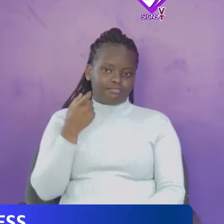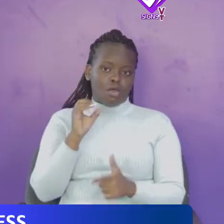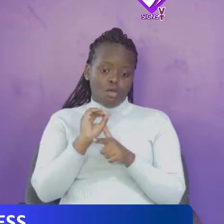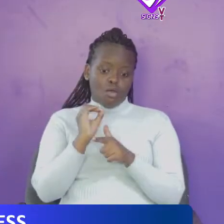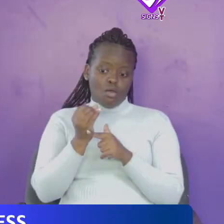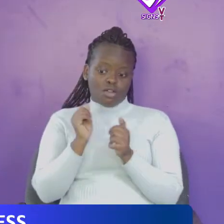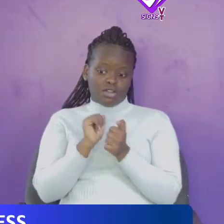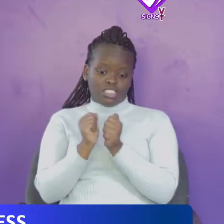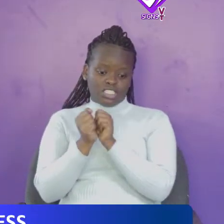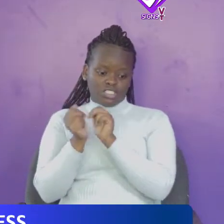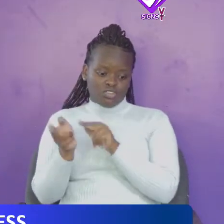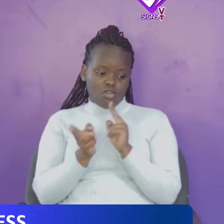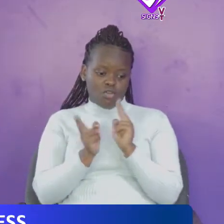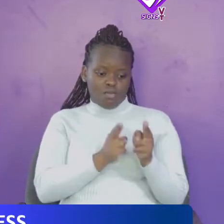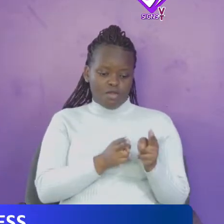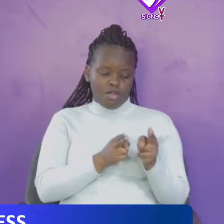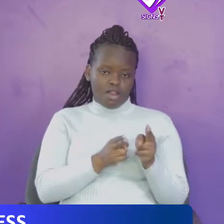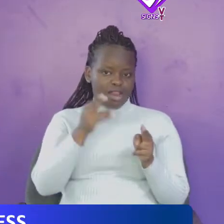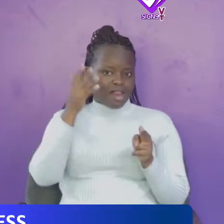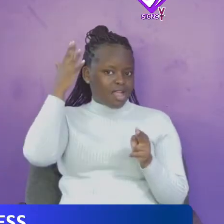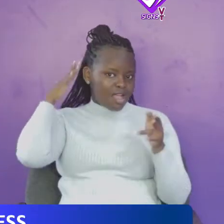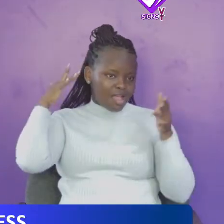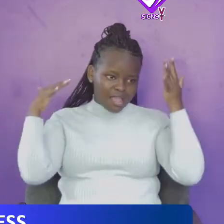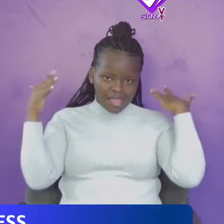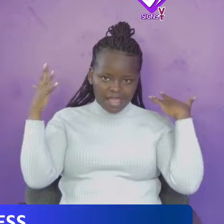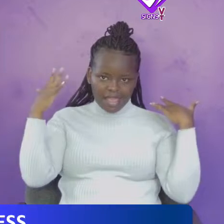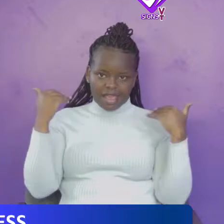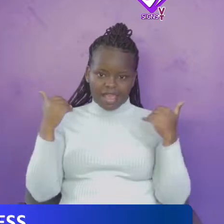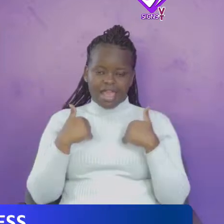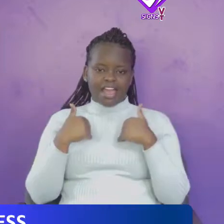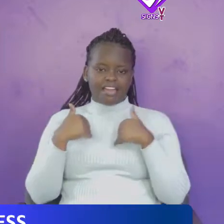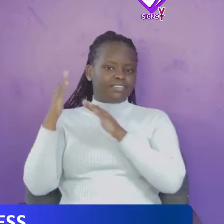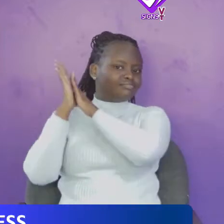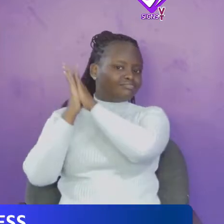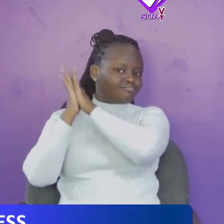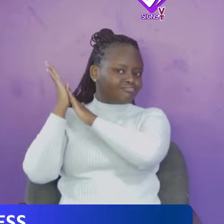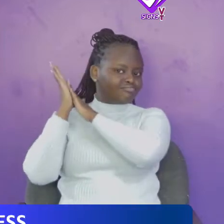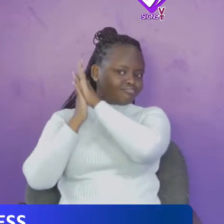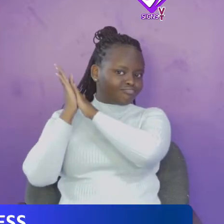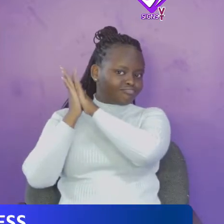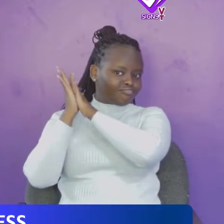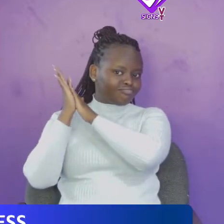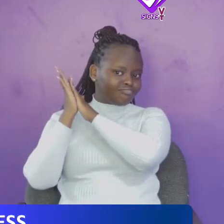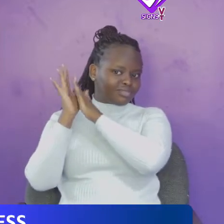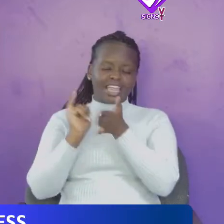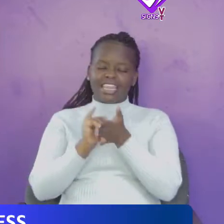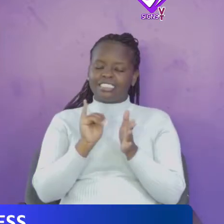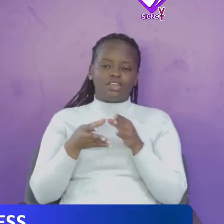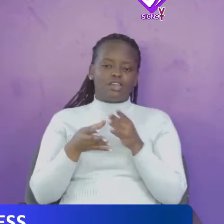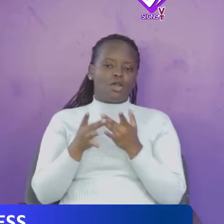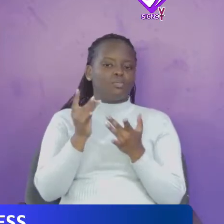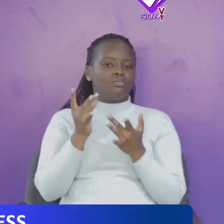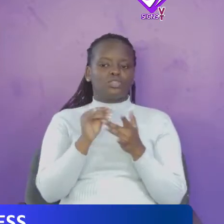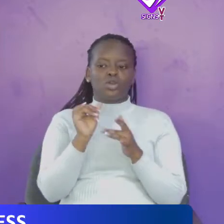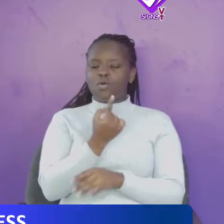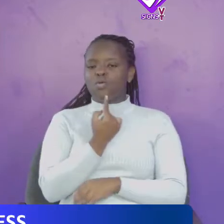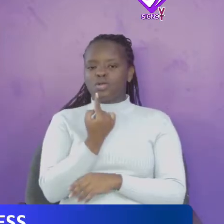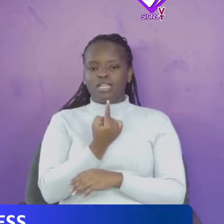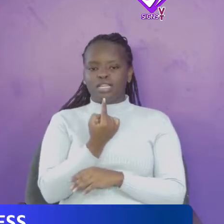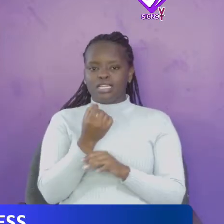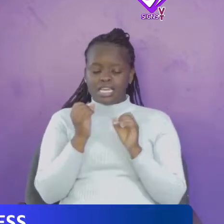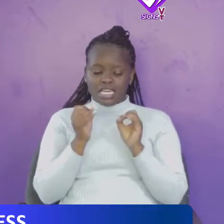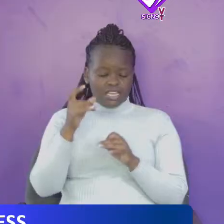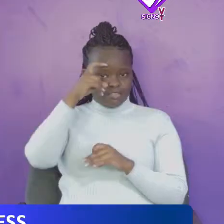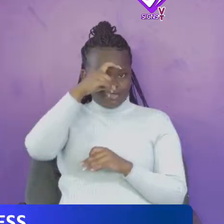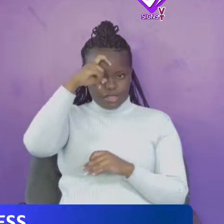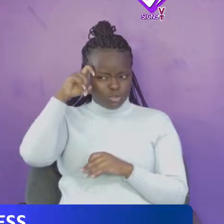from their normal hair routine to having dreadlocks. That is the only option. Now, if you're sweating again on the